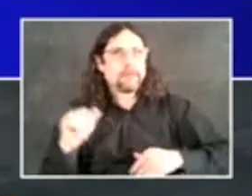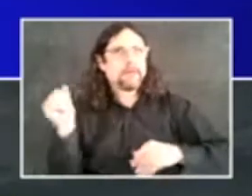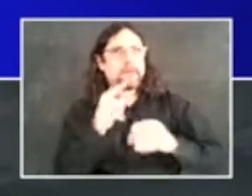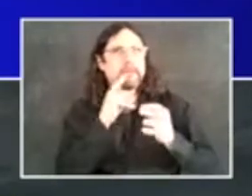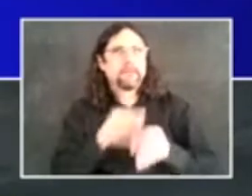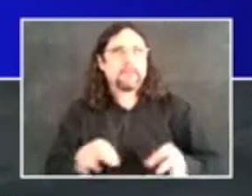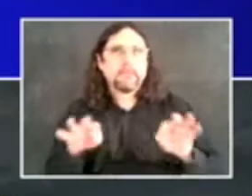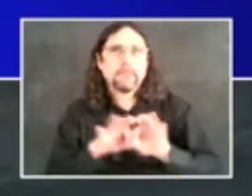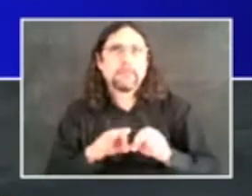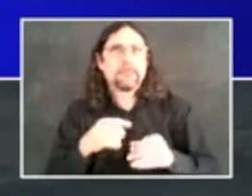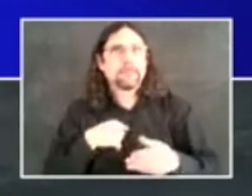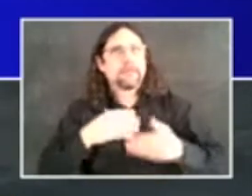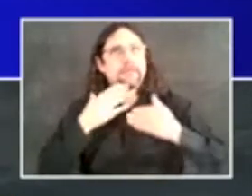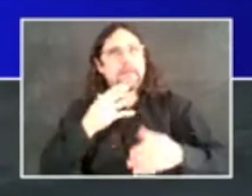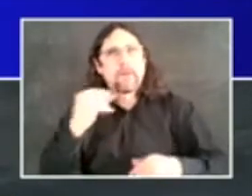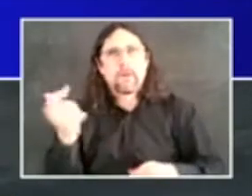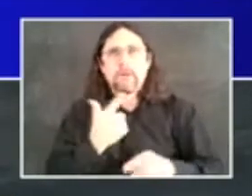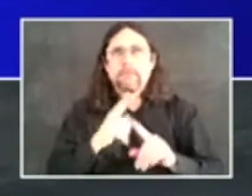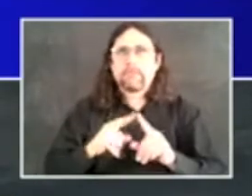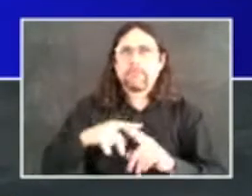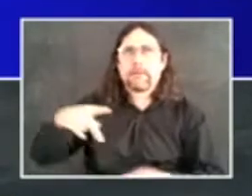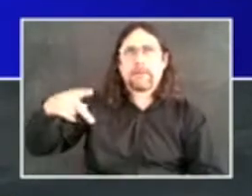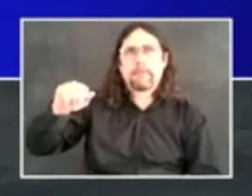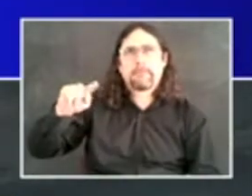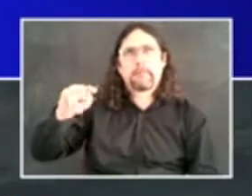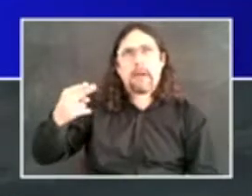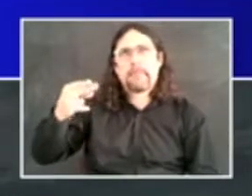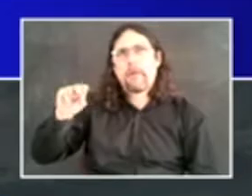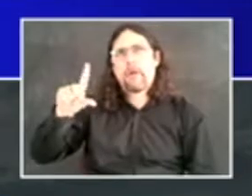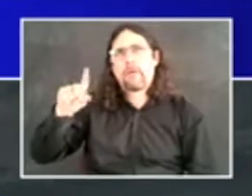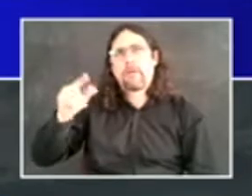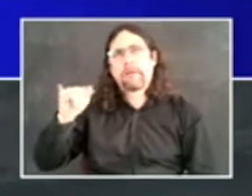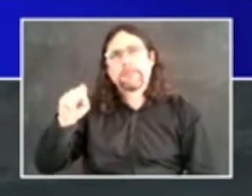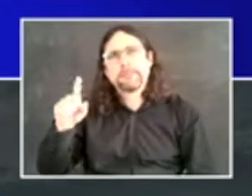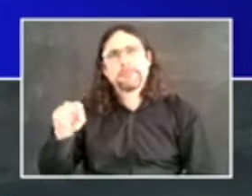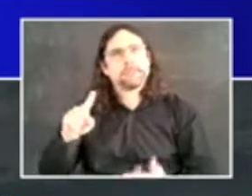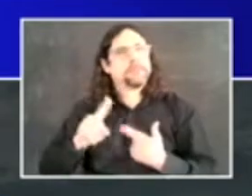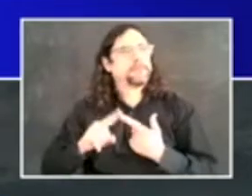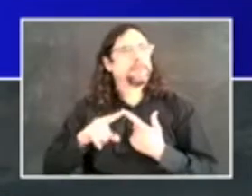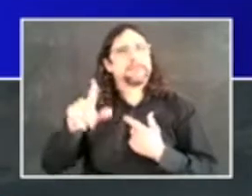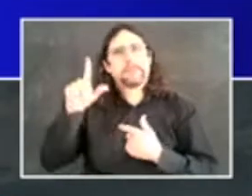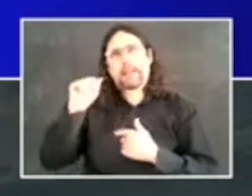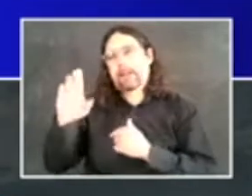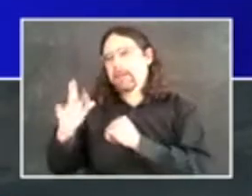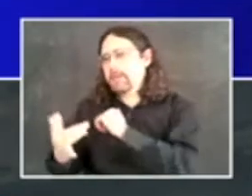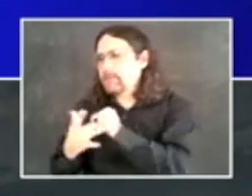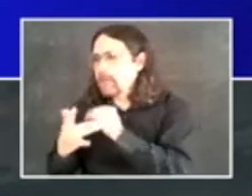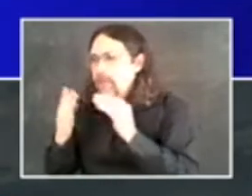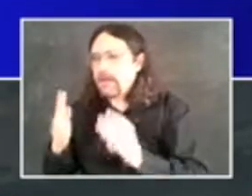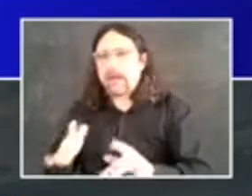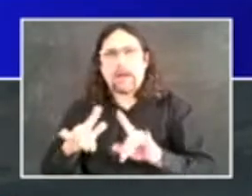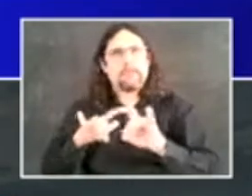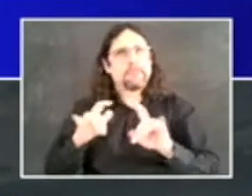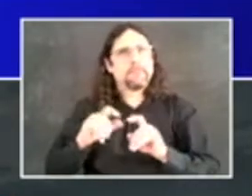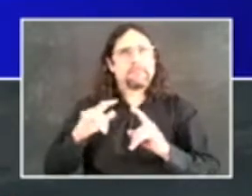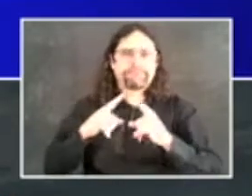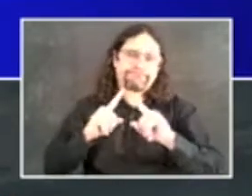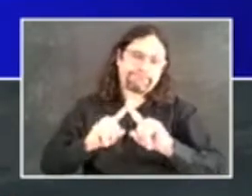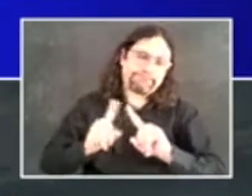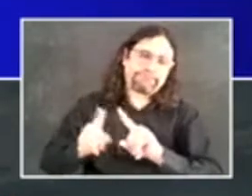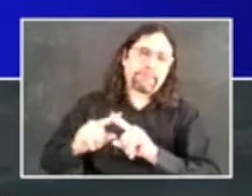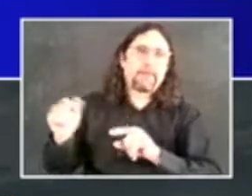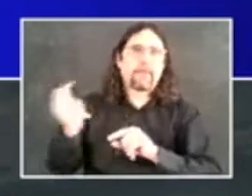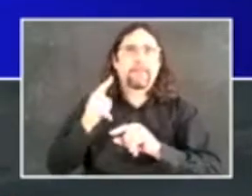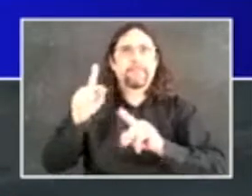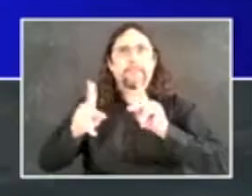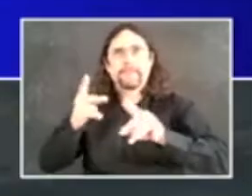who's part of those H&H labs. You've been amazing. You've worked nonstop. You've been strong and focused, and it's helped us to make the progress we've